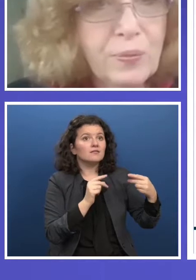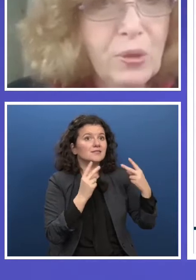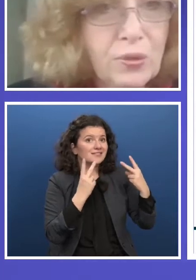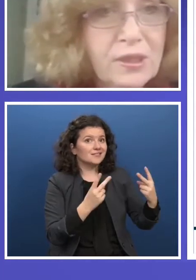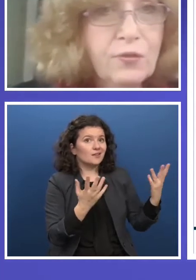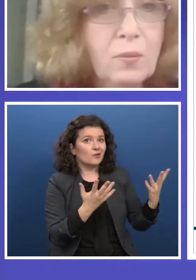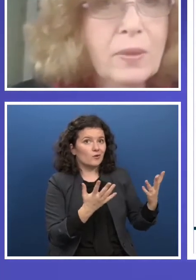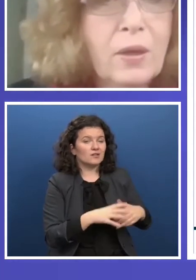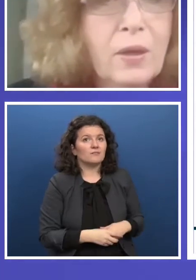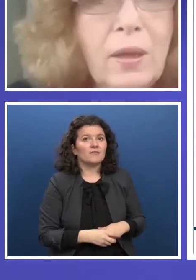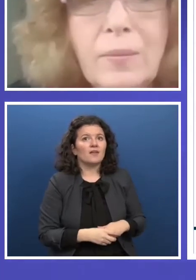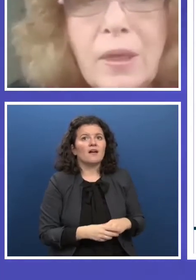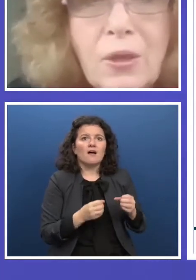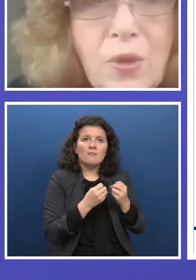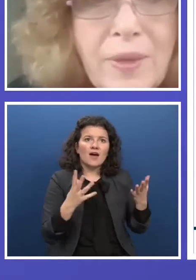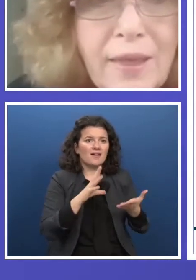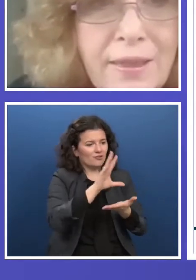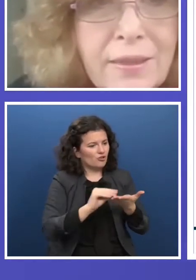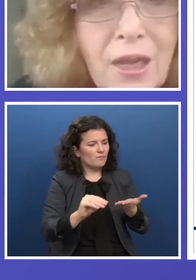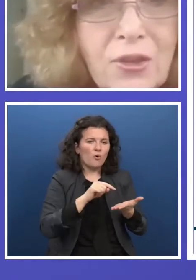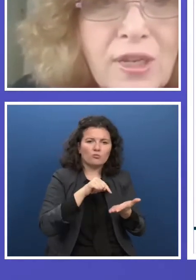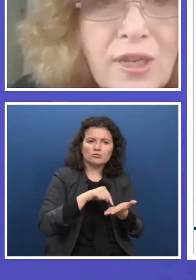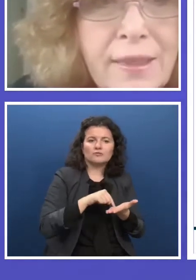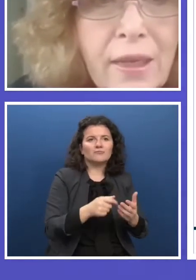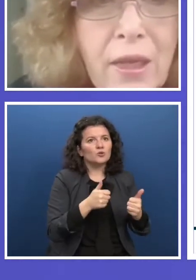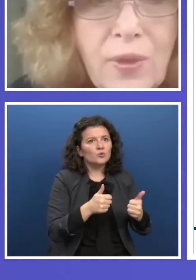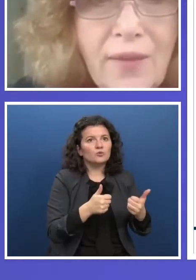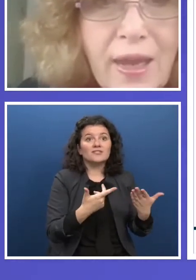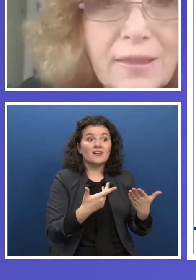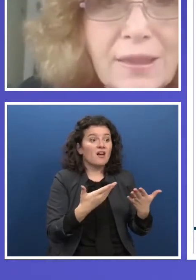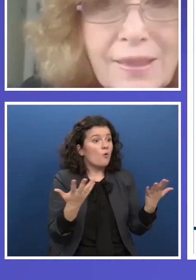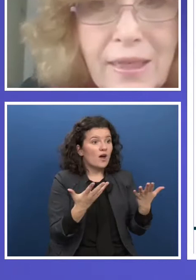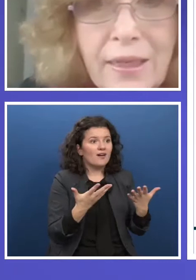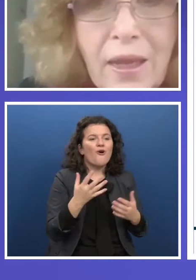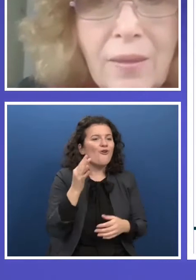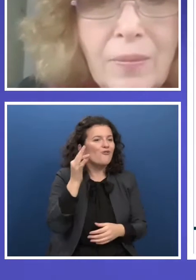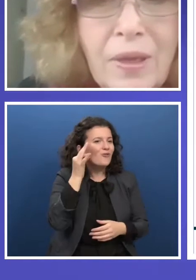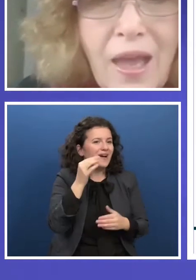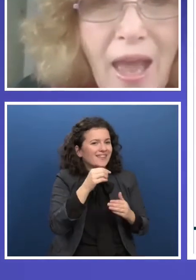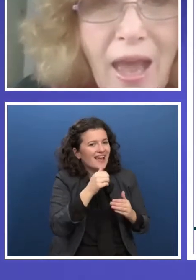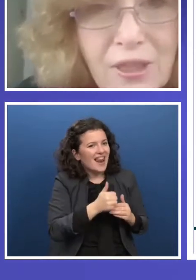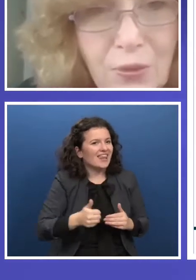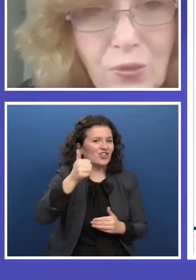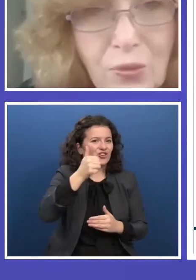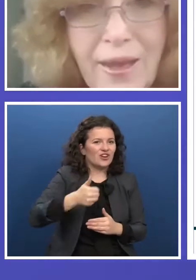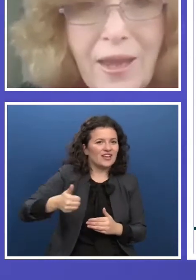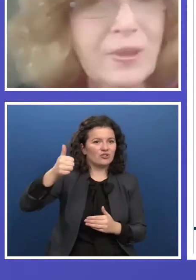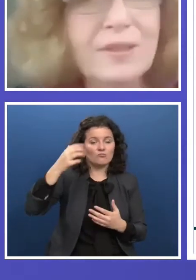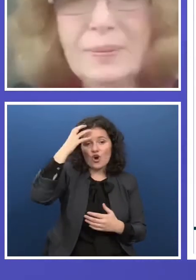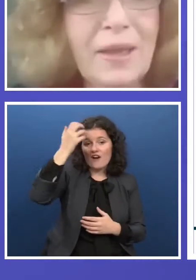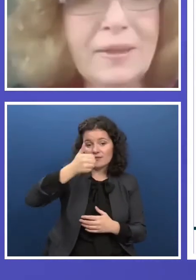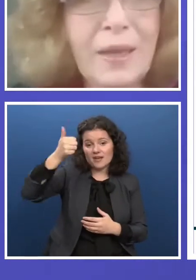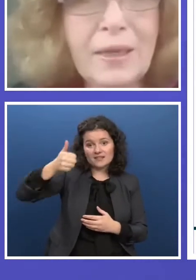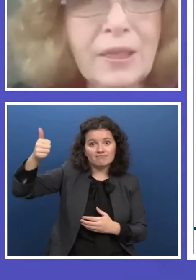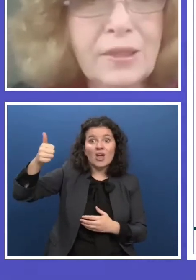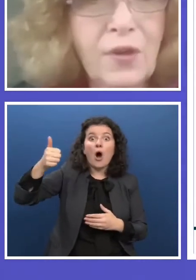hearing good reports from women-led countries. We have yet to see how this will all play out because